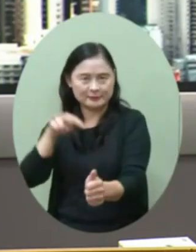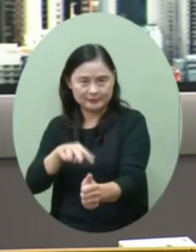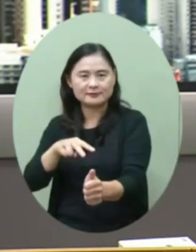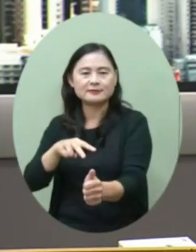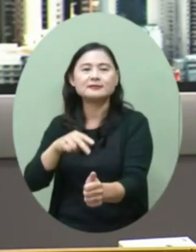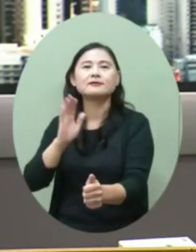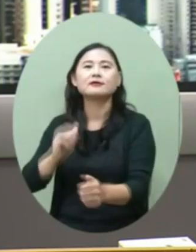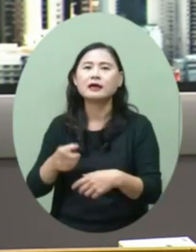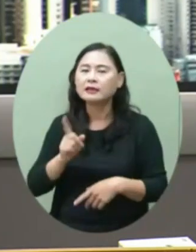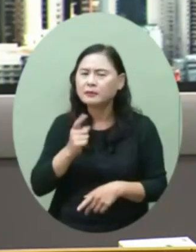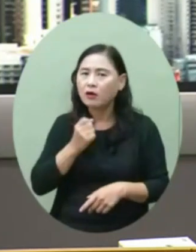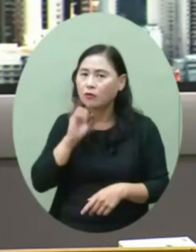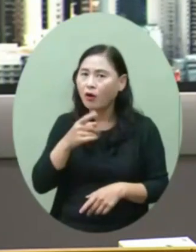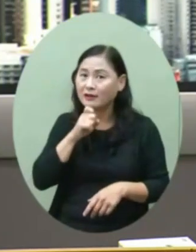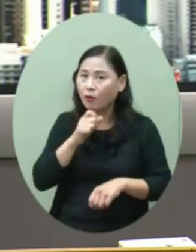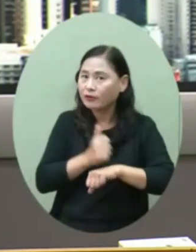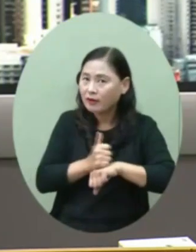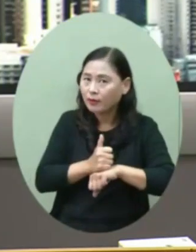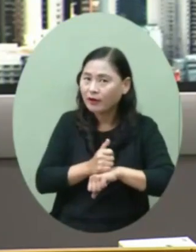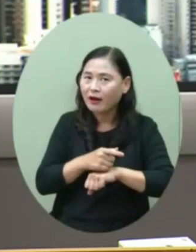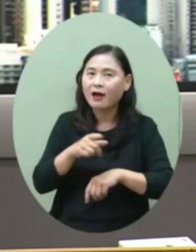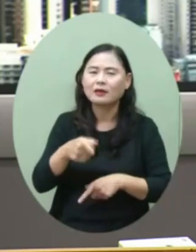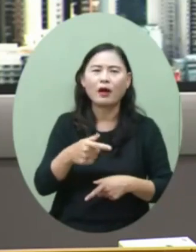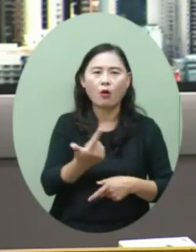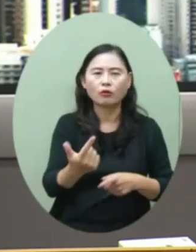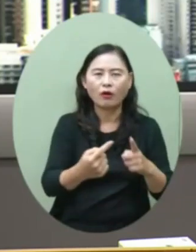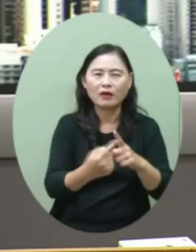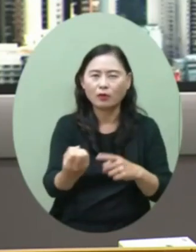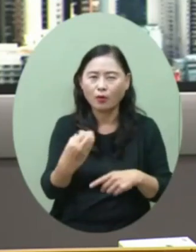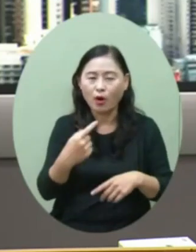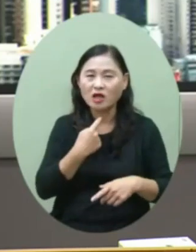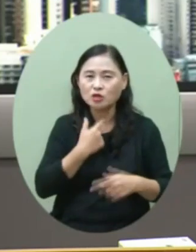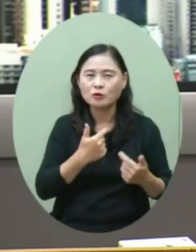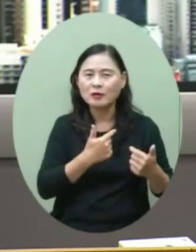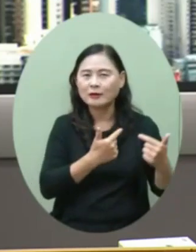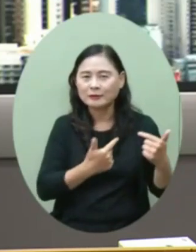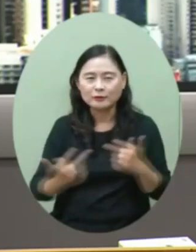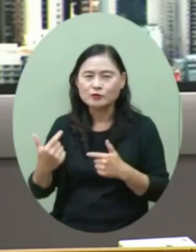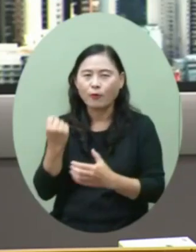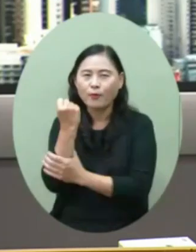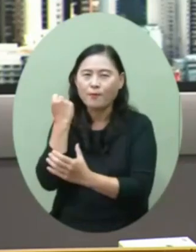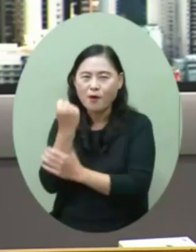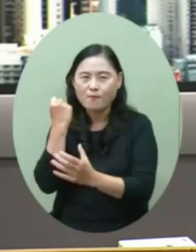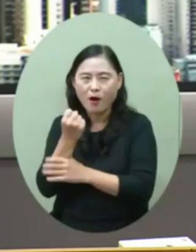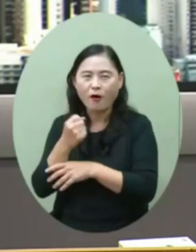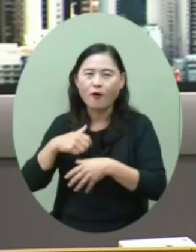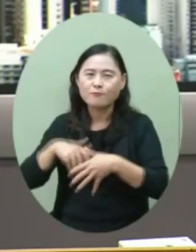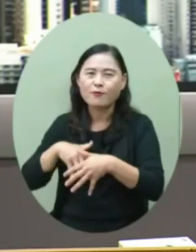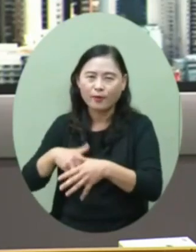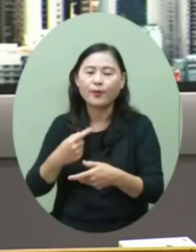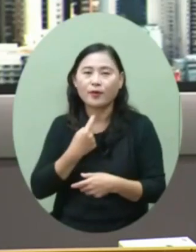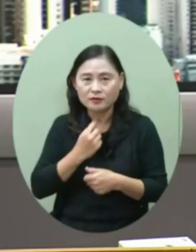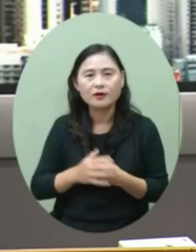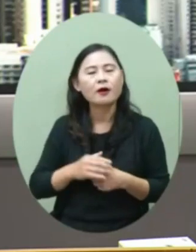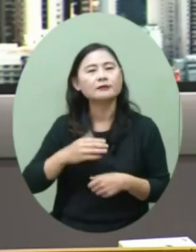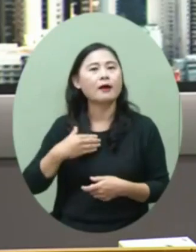there is a chance for Hong Kong to return to stability Well, I say there's a chance because we've heard there are some who